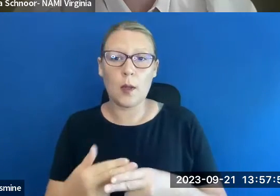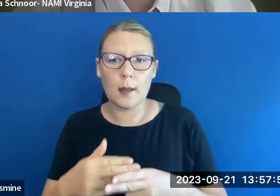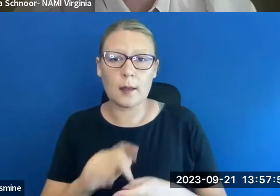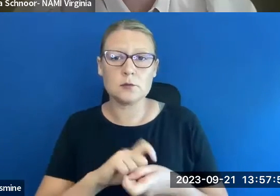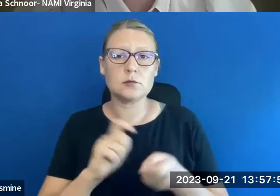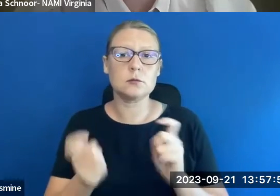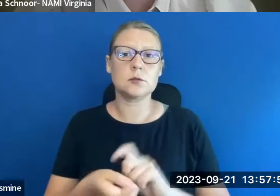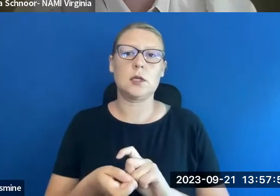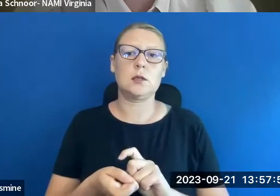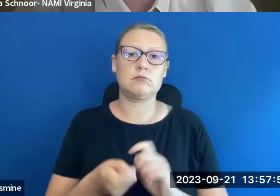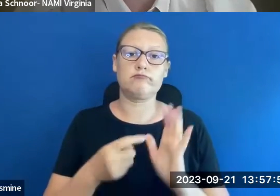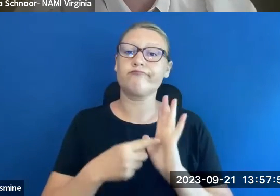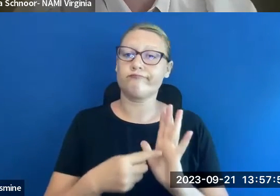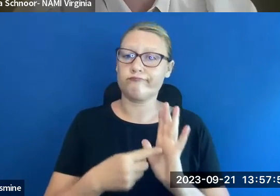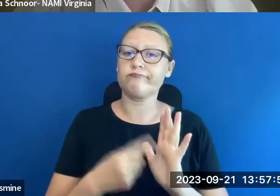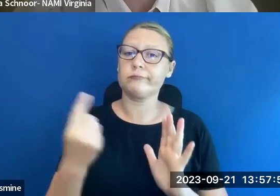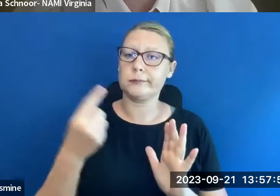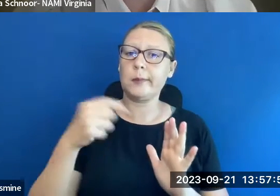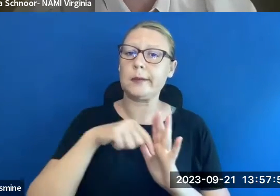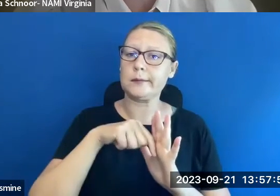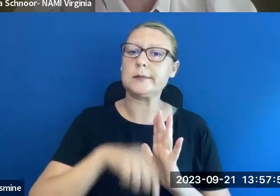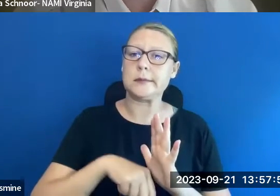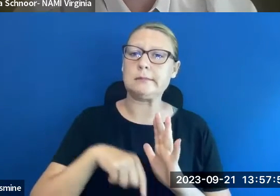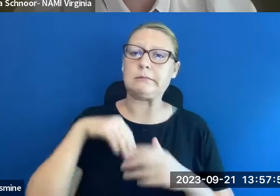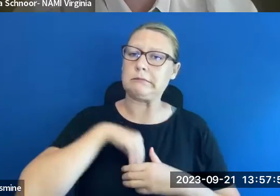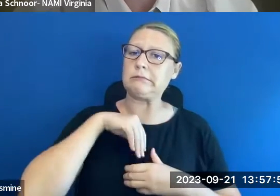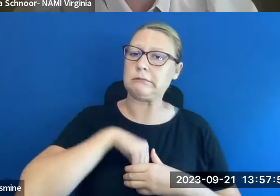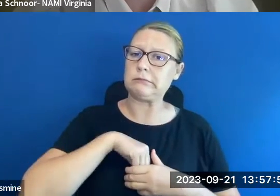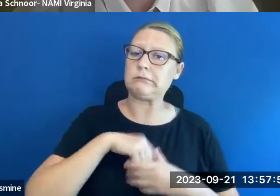deeper going on than just, I had a bad day.